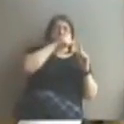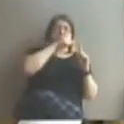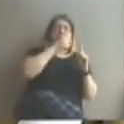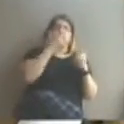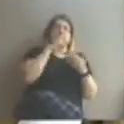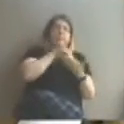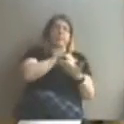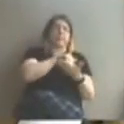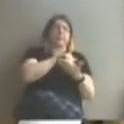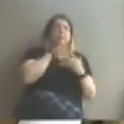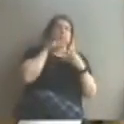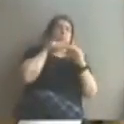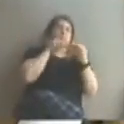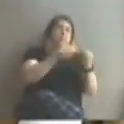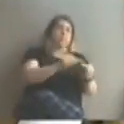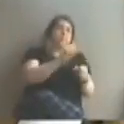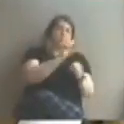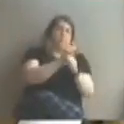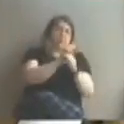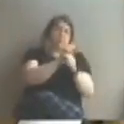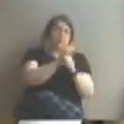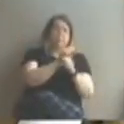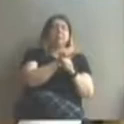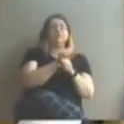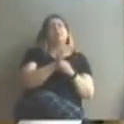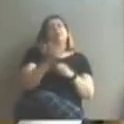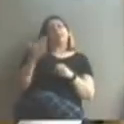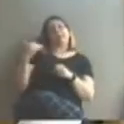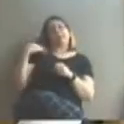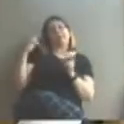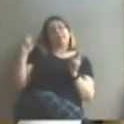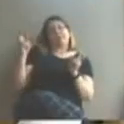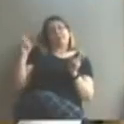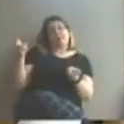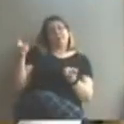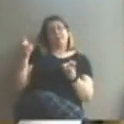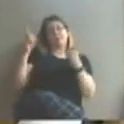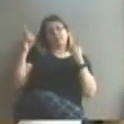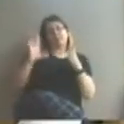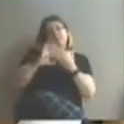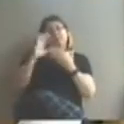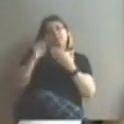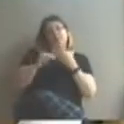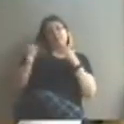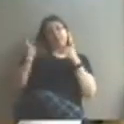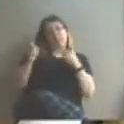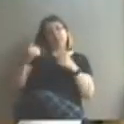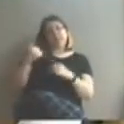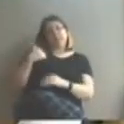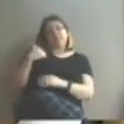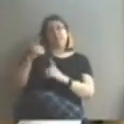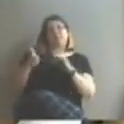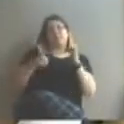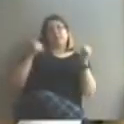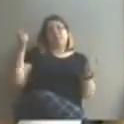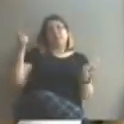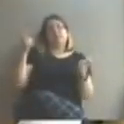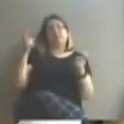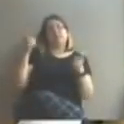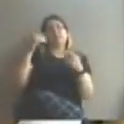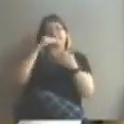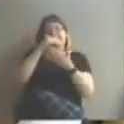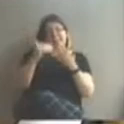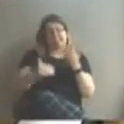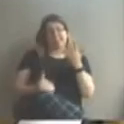again, streamlining the work. In a past title, the Director of Curriculum Management had a larger portfolio